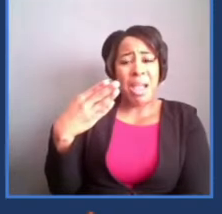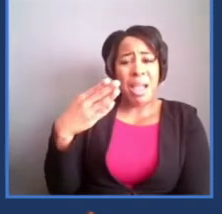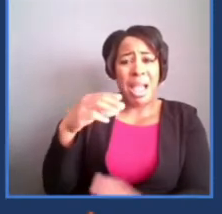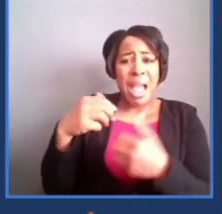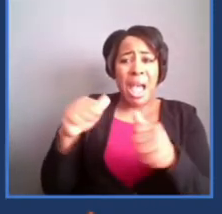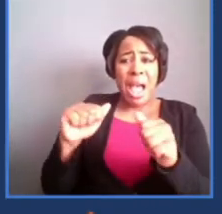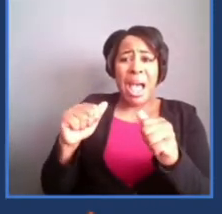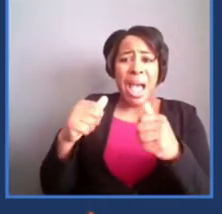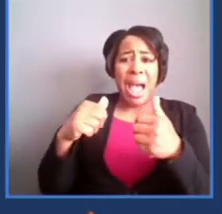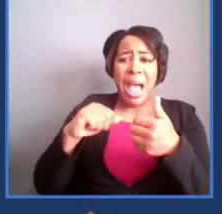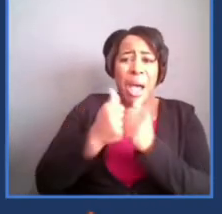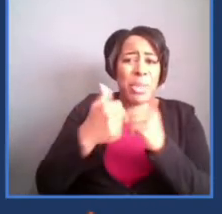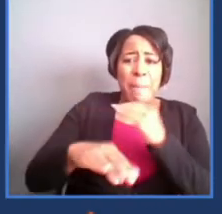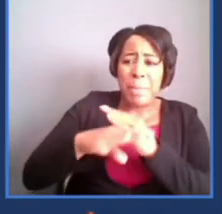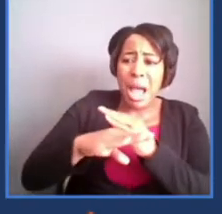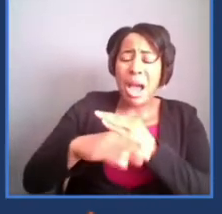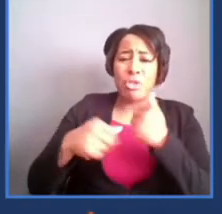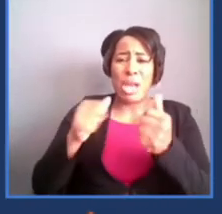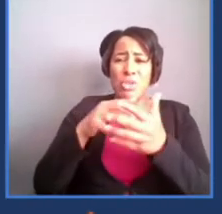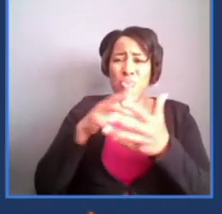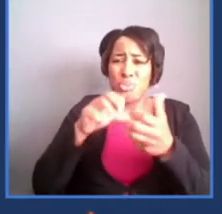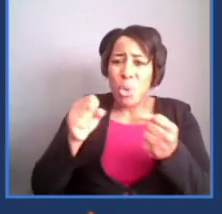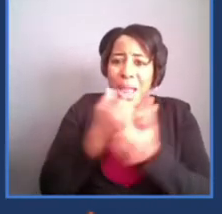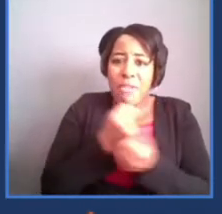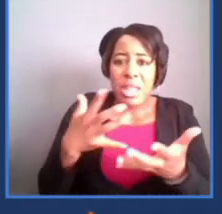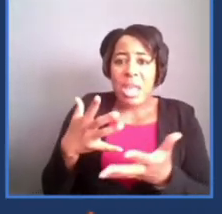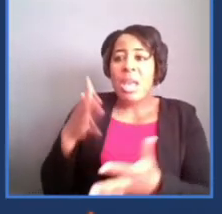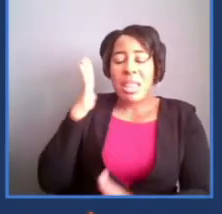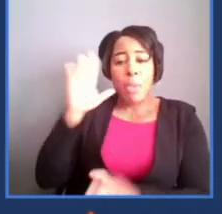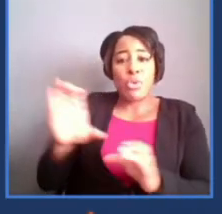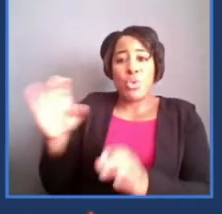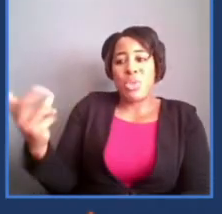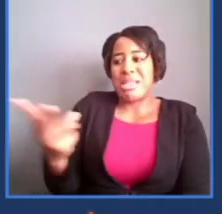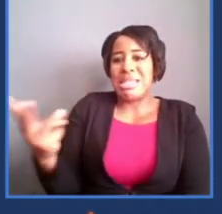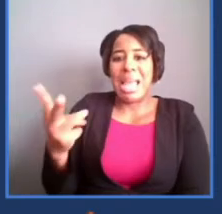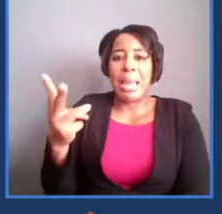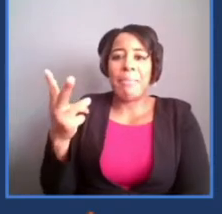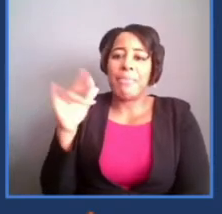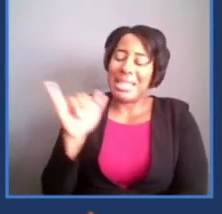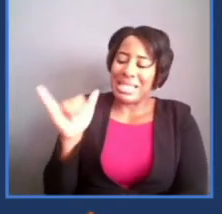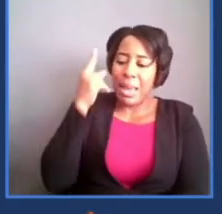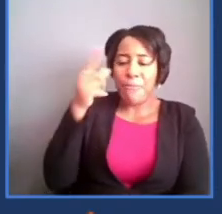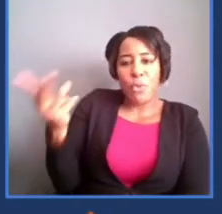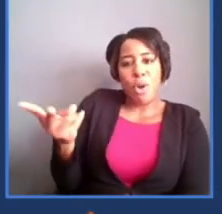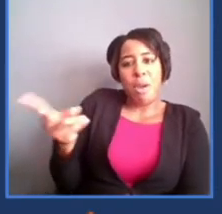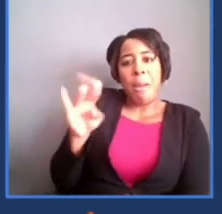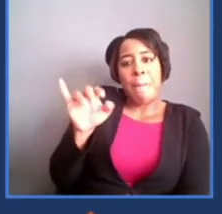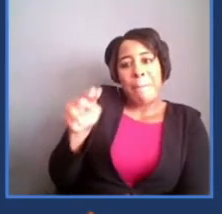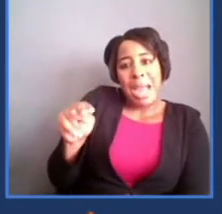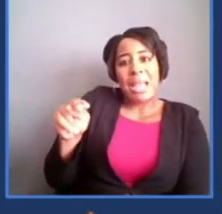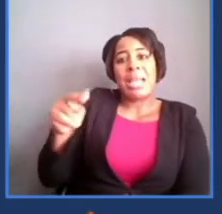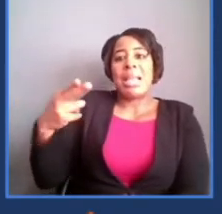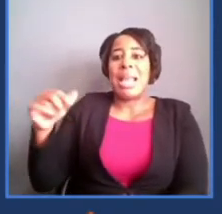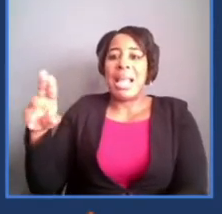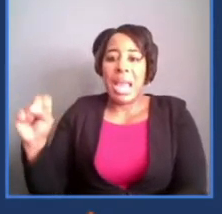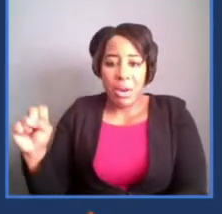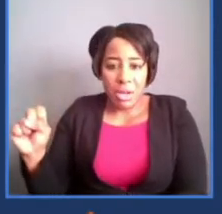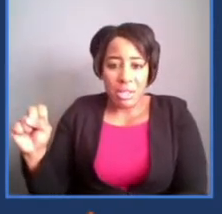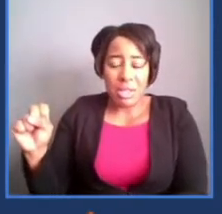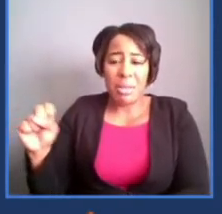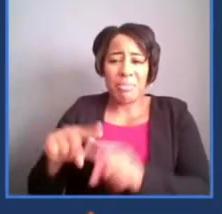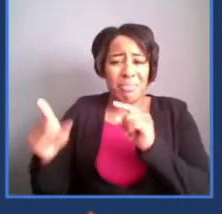But we have too much good work to do for things to be ground to a halt in our nation's